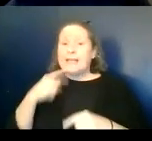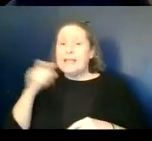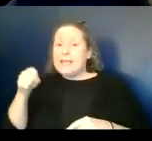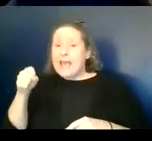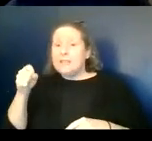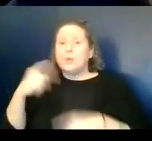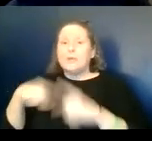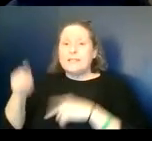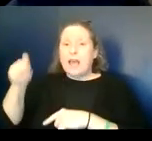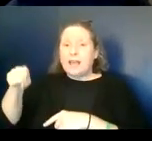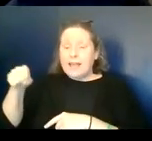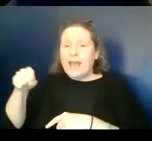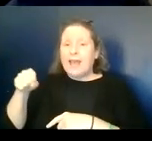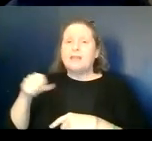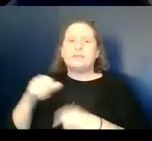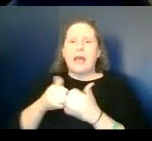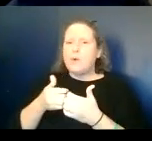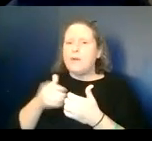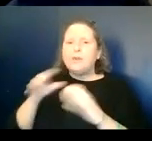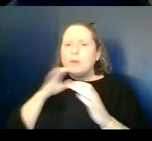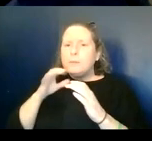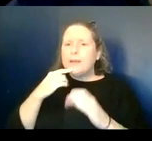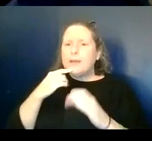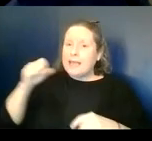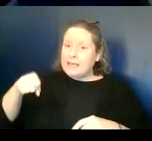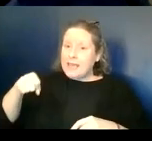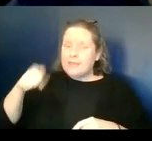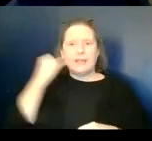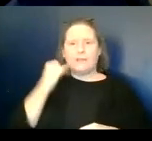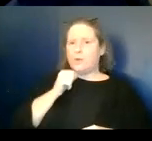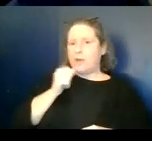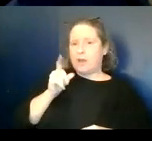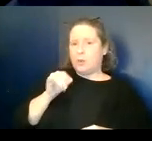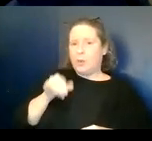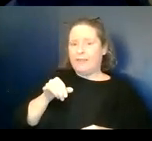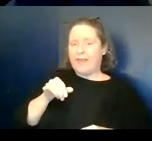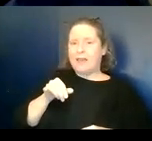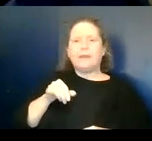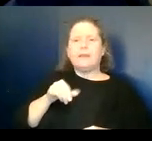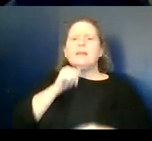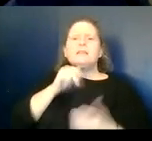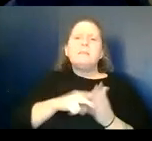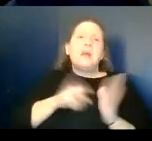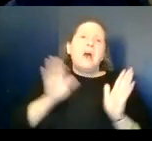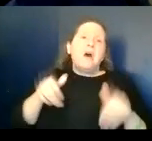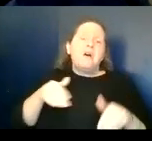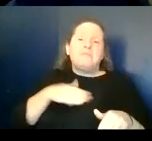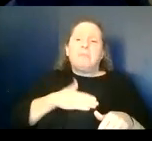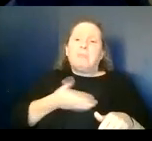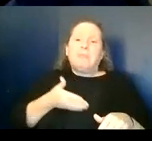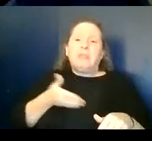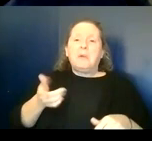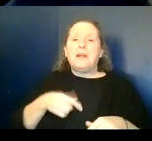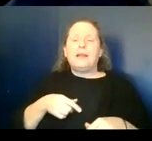or however they communicate yes, that is not consent. Okay, Silence, again, is not